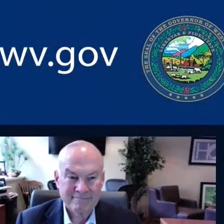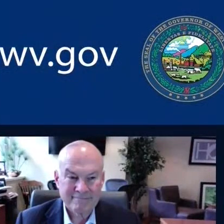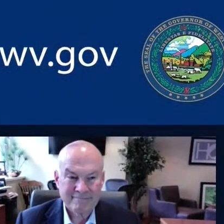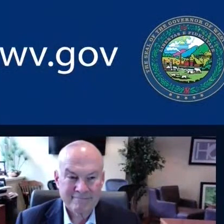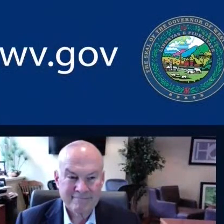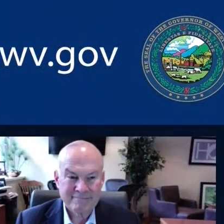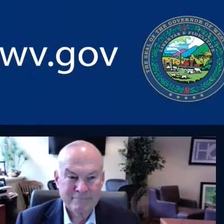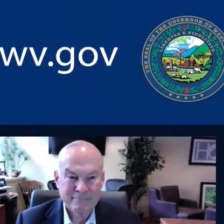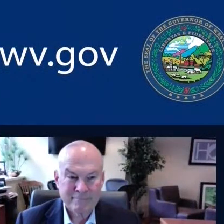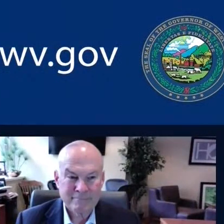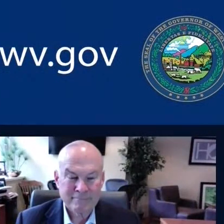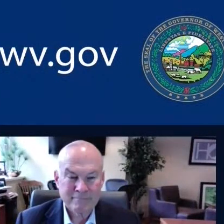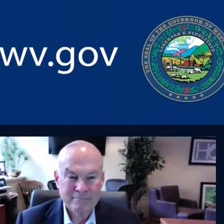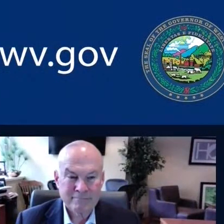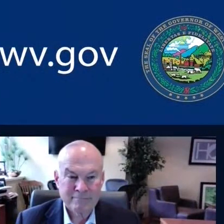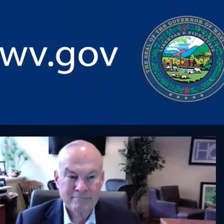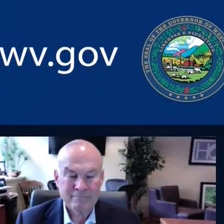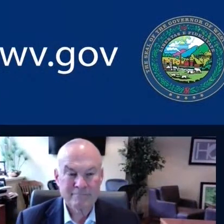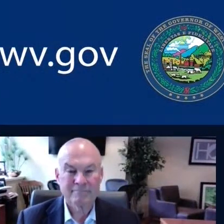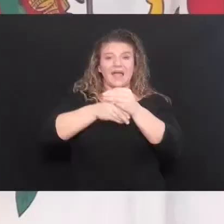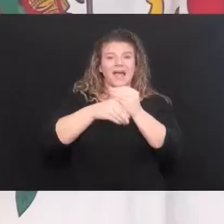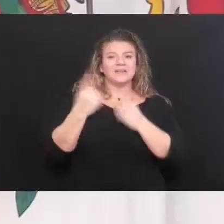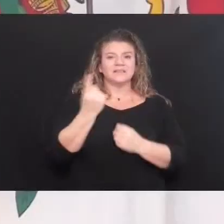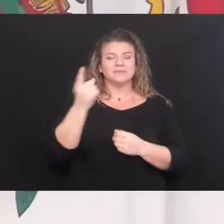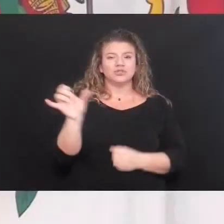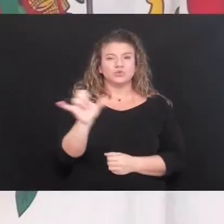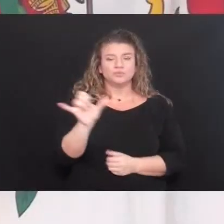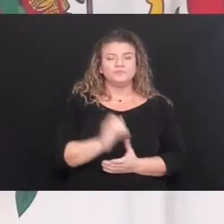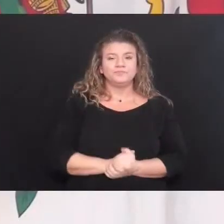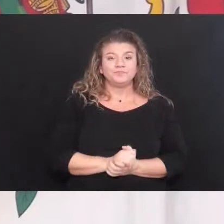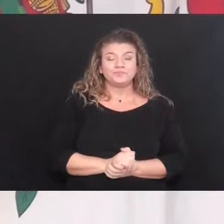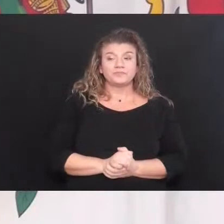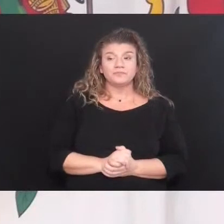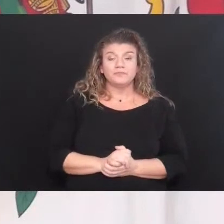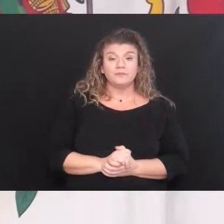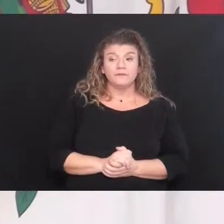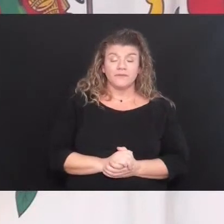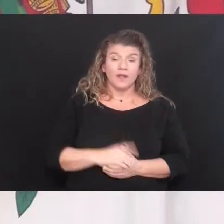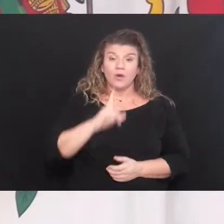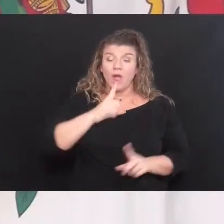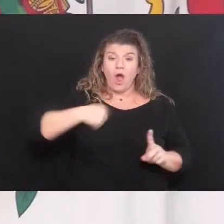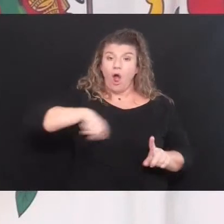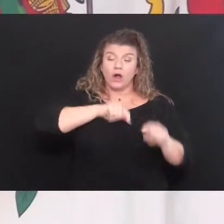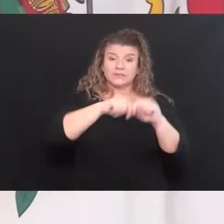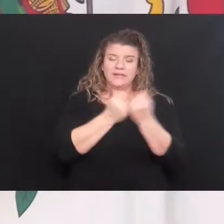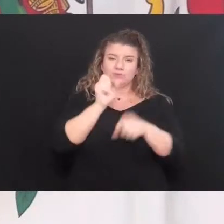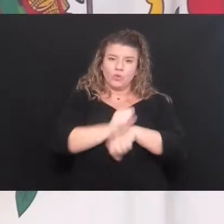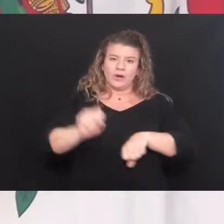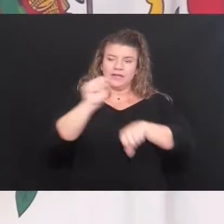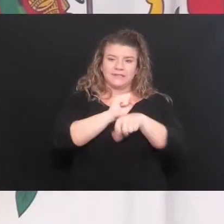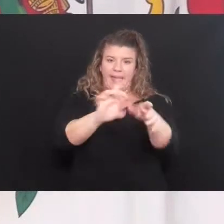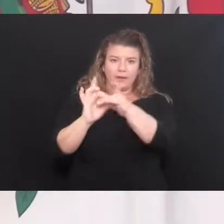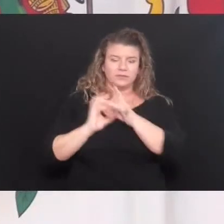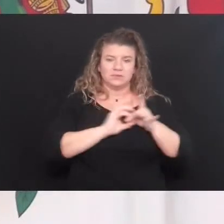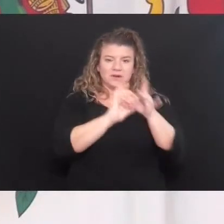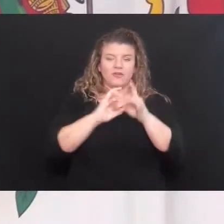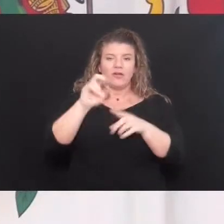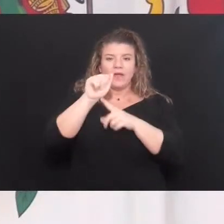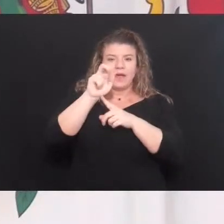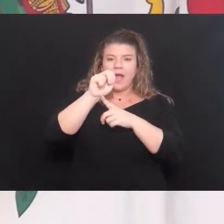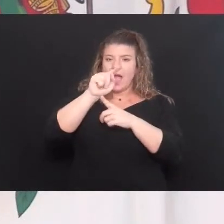And let me just add one thing too. You know, all of our teams working on this and working on the antibodies and everything. I